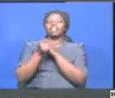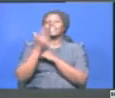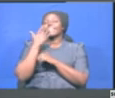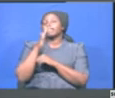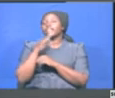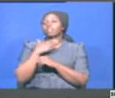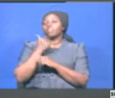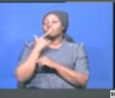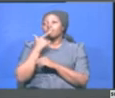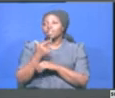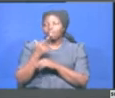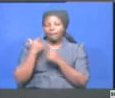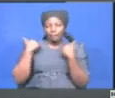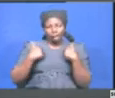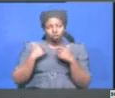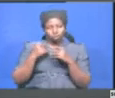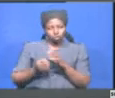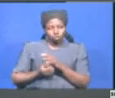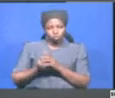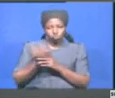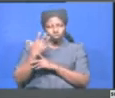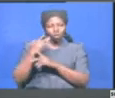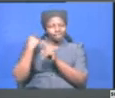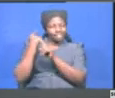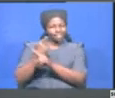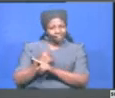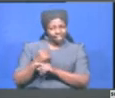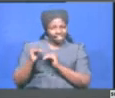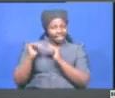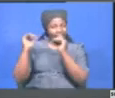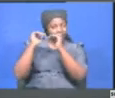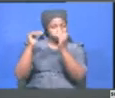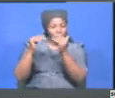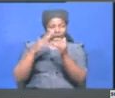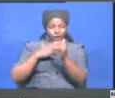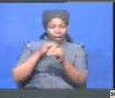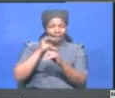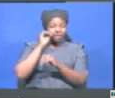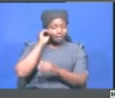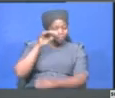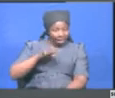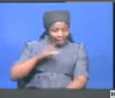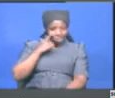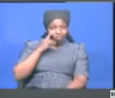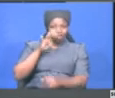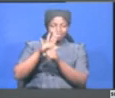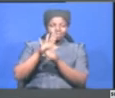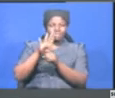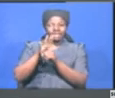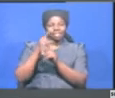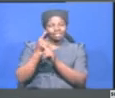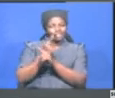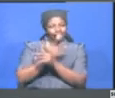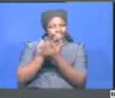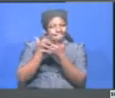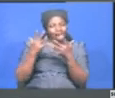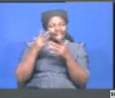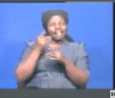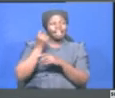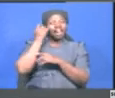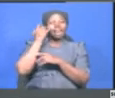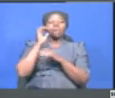Let me tell you that I grew in different levels, and where I came from, I saw many things, and I realized that if I don't own what I want